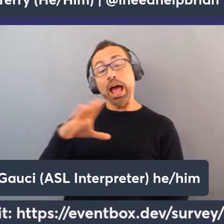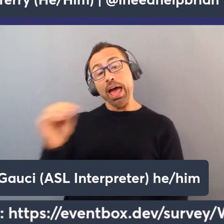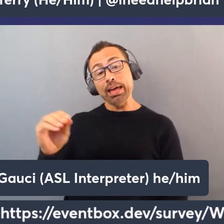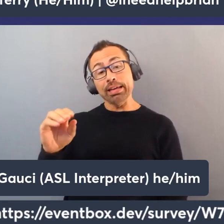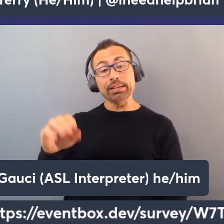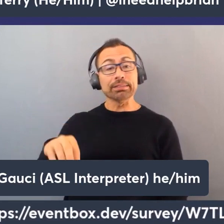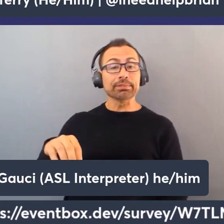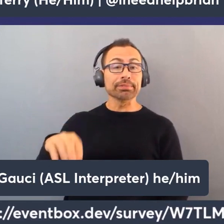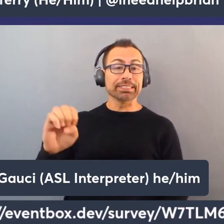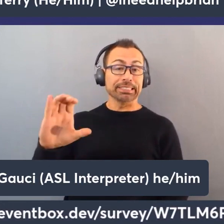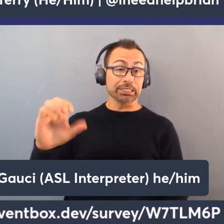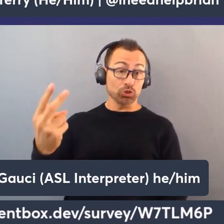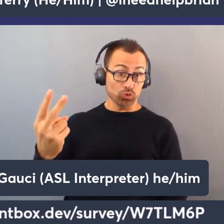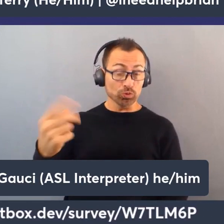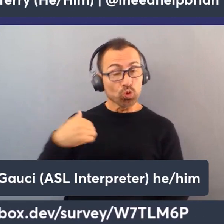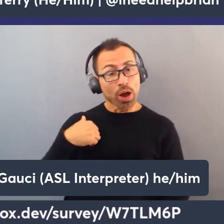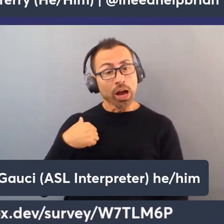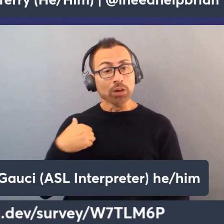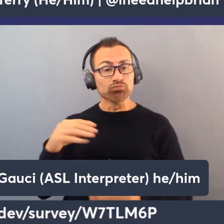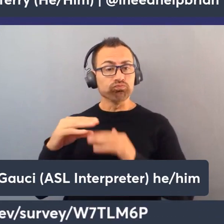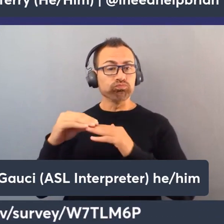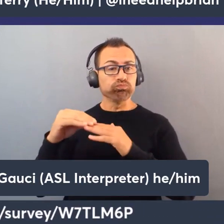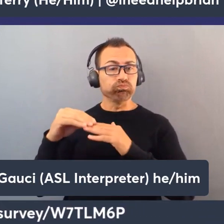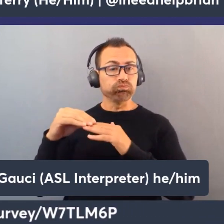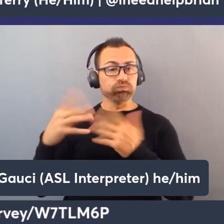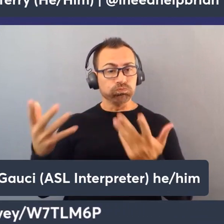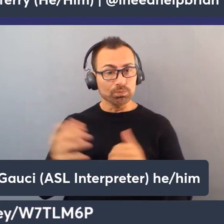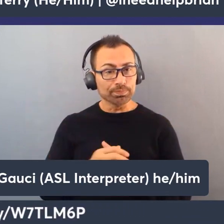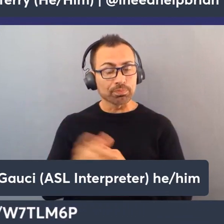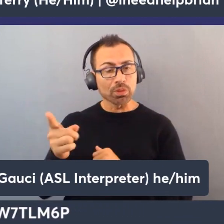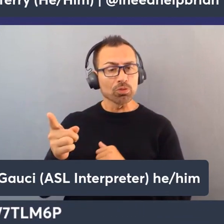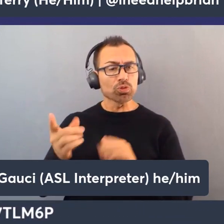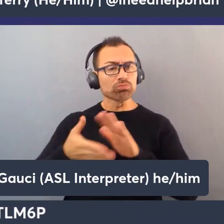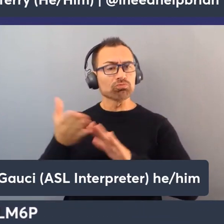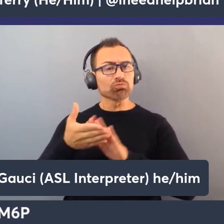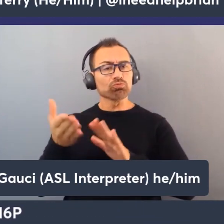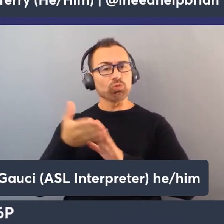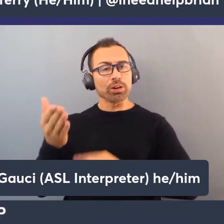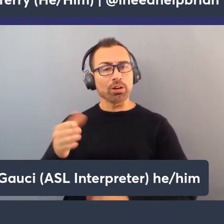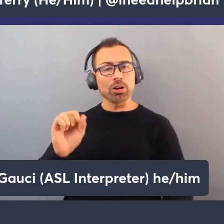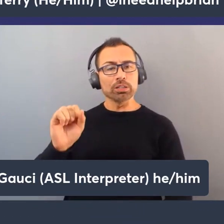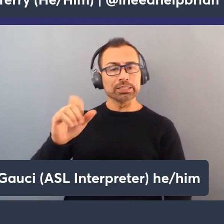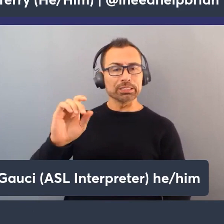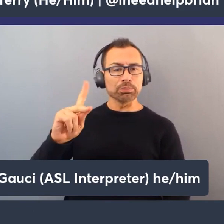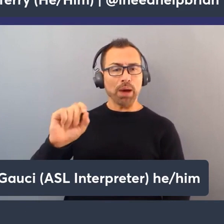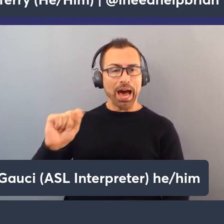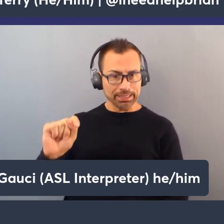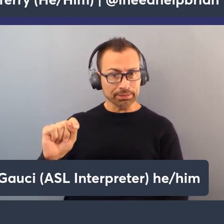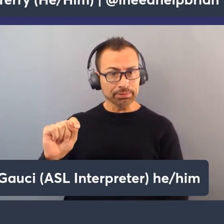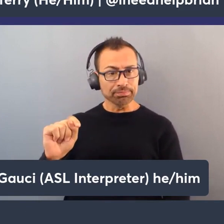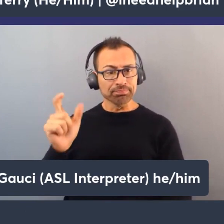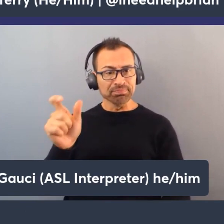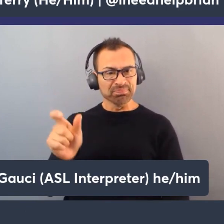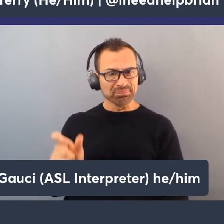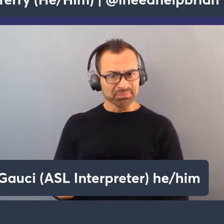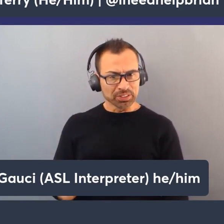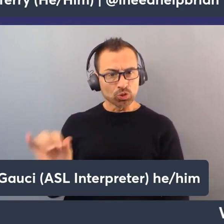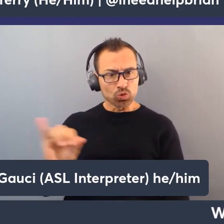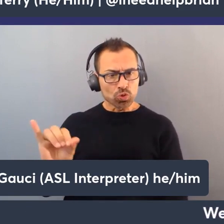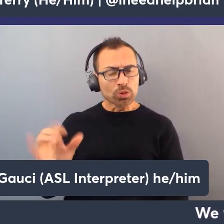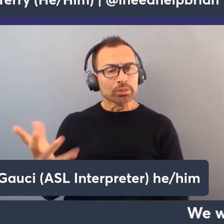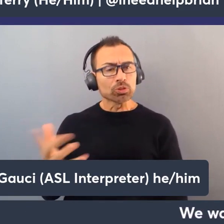You can run it on, spot instances as well, and there's a lot you can do to kind of dive in and configure those. And you